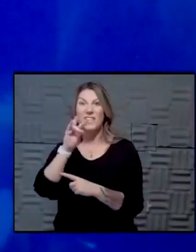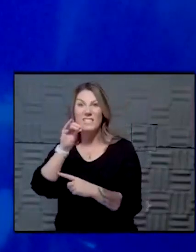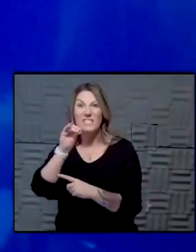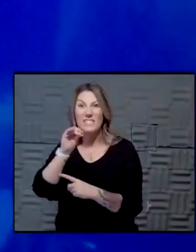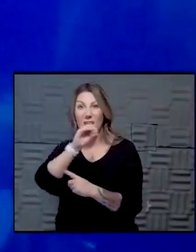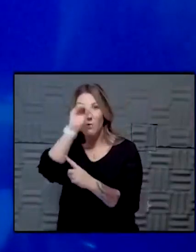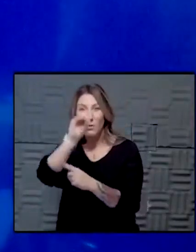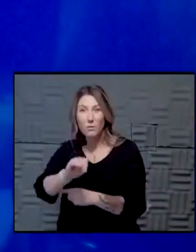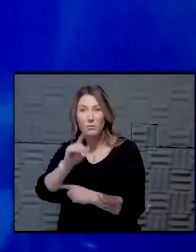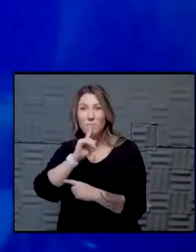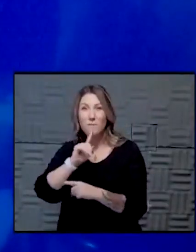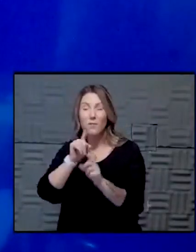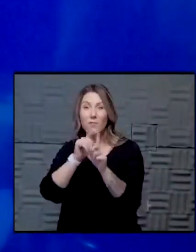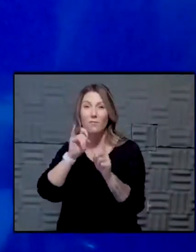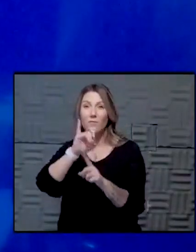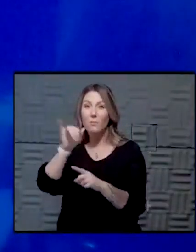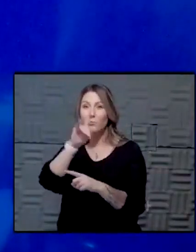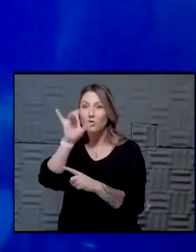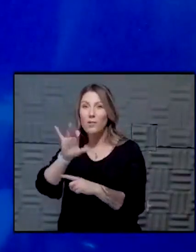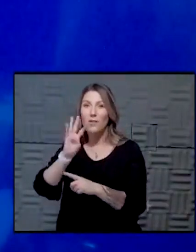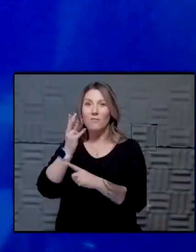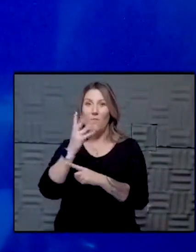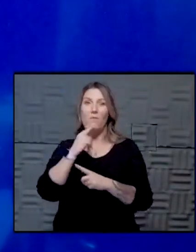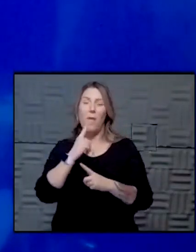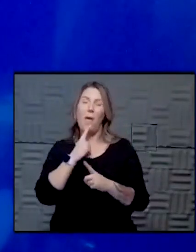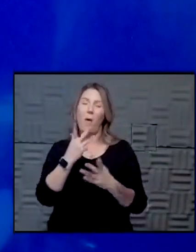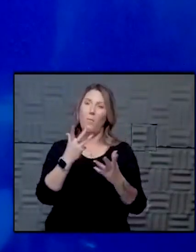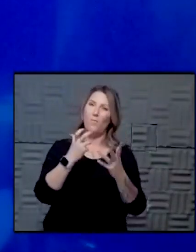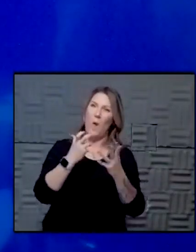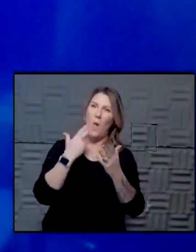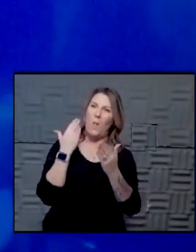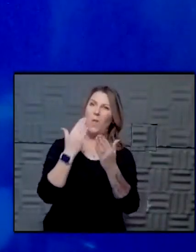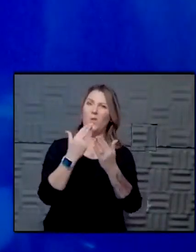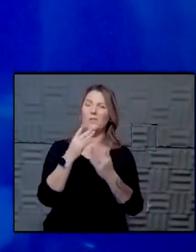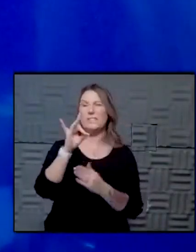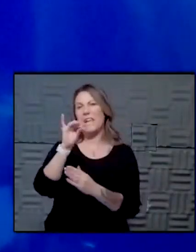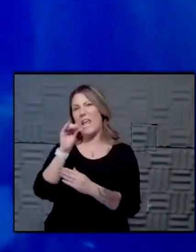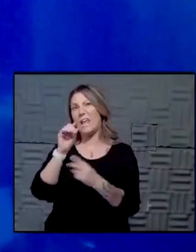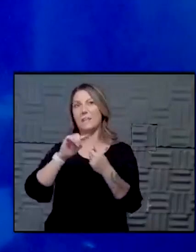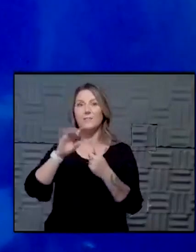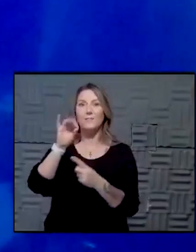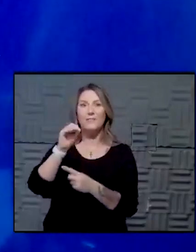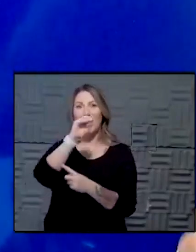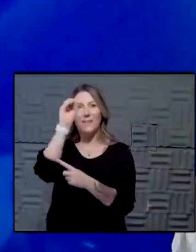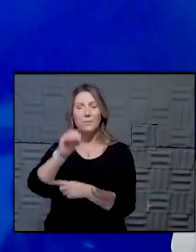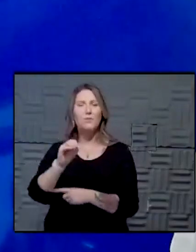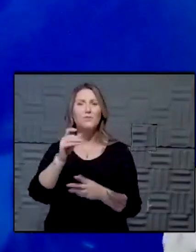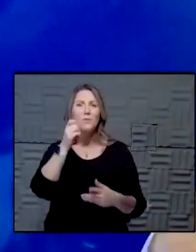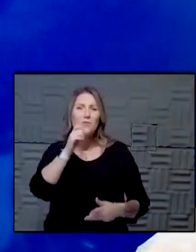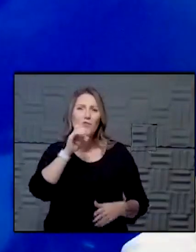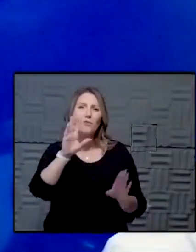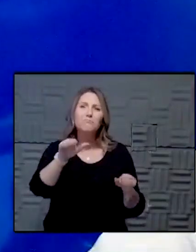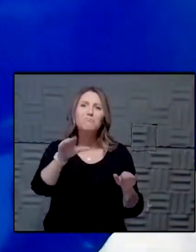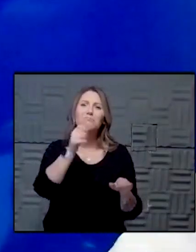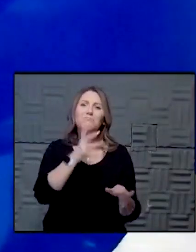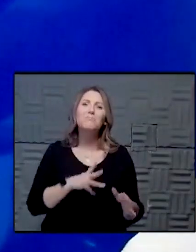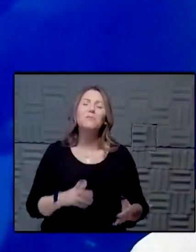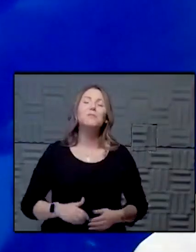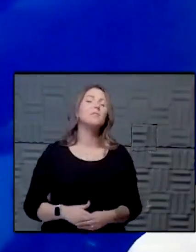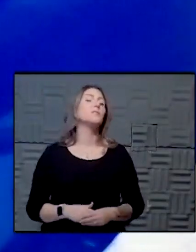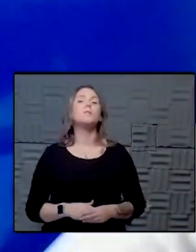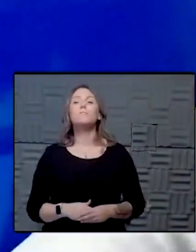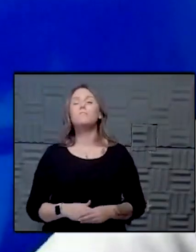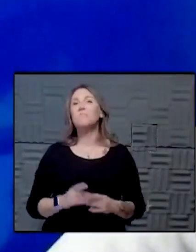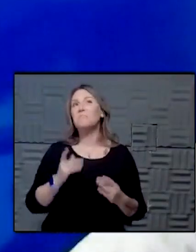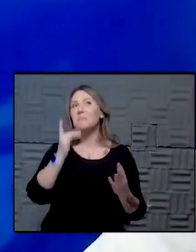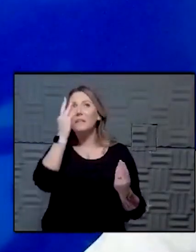pretty awesome thing. I want to see us closer to 80 or 90%. That would be awesome. And it sounds like we have girls. So, ladies, do you think you might want to make